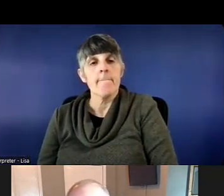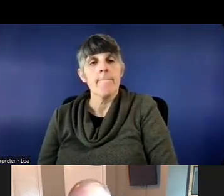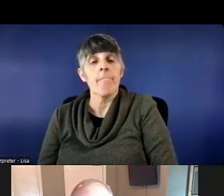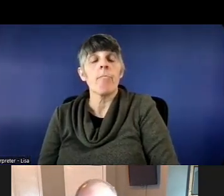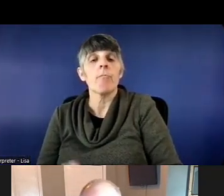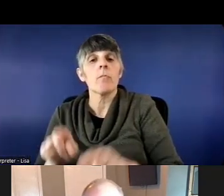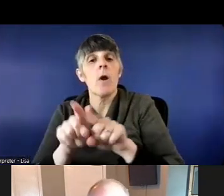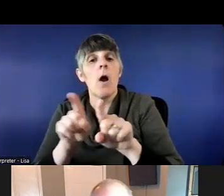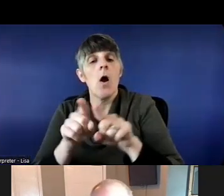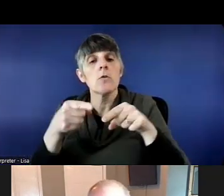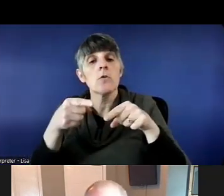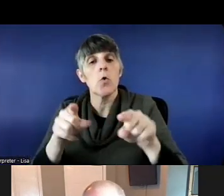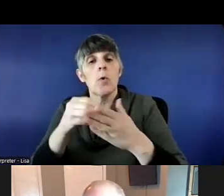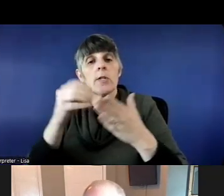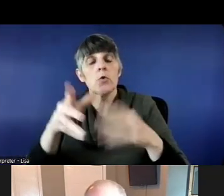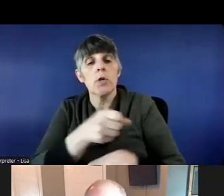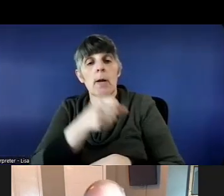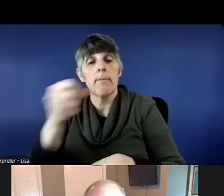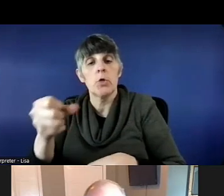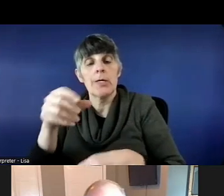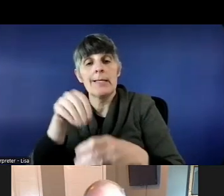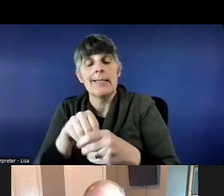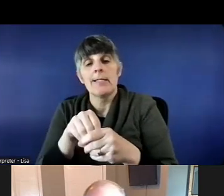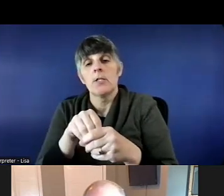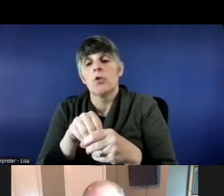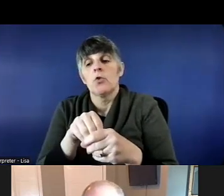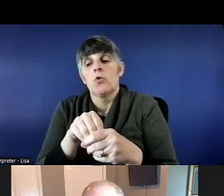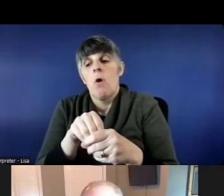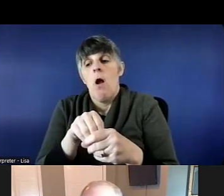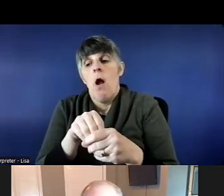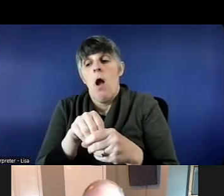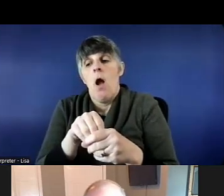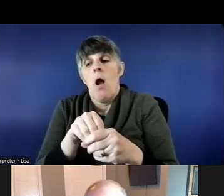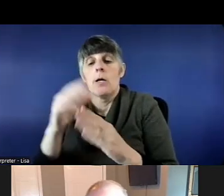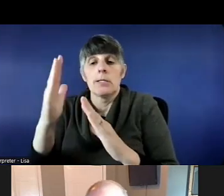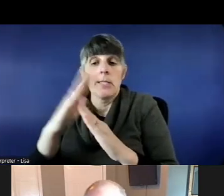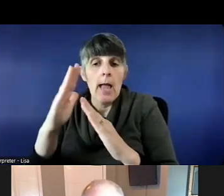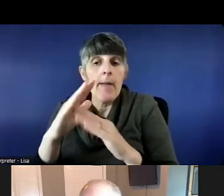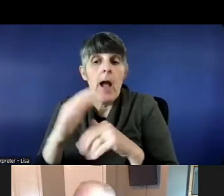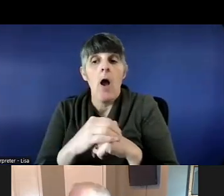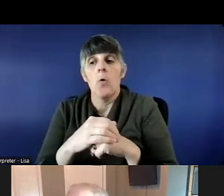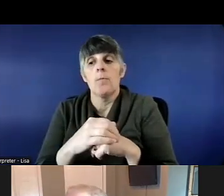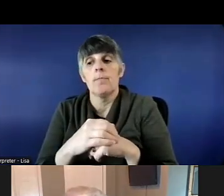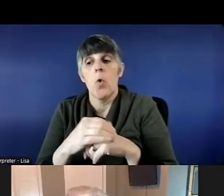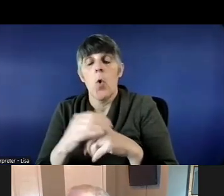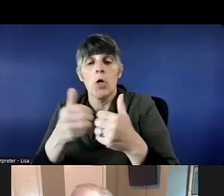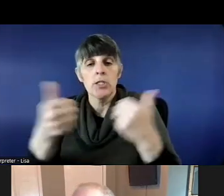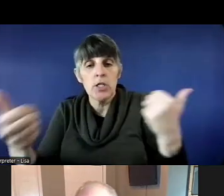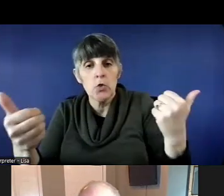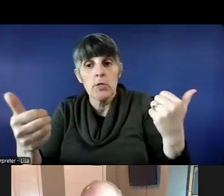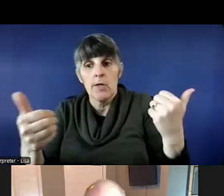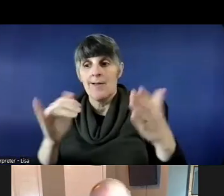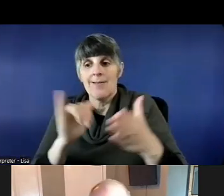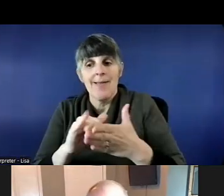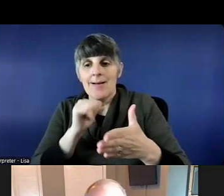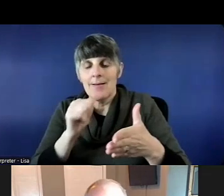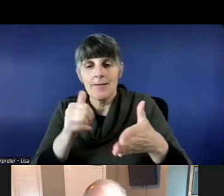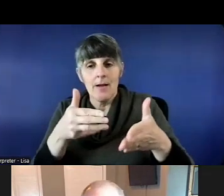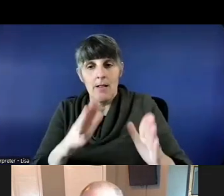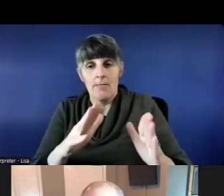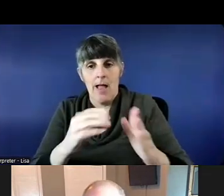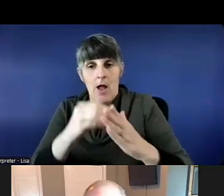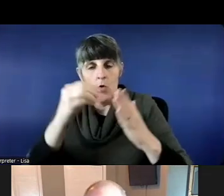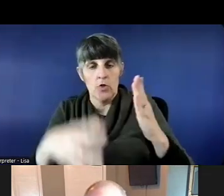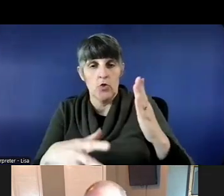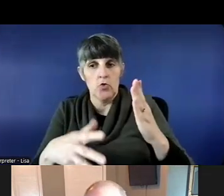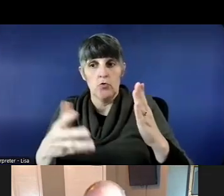Furthermore, when students are placed into timeout or seclusion, it removes the capacity of an adult to prevent the student